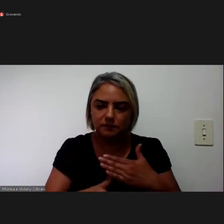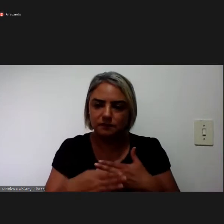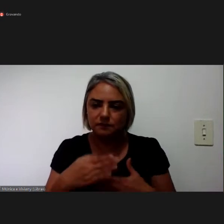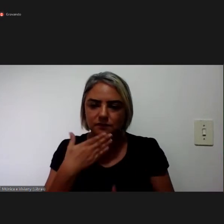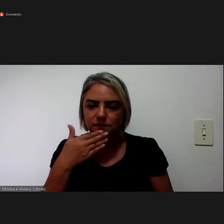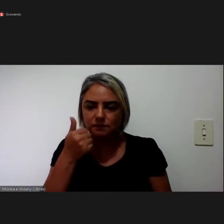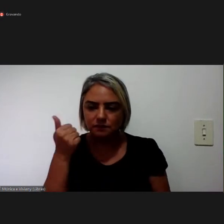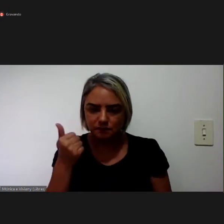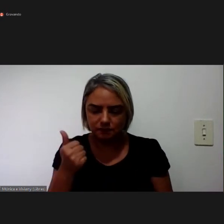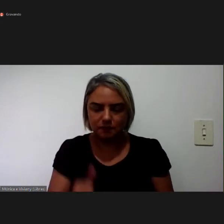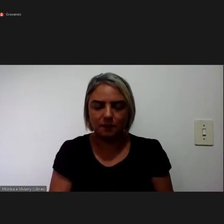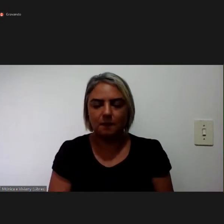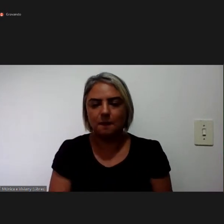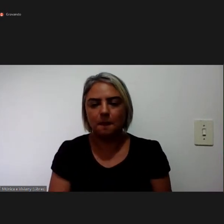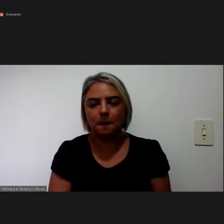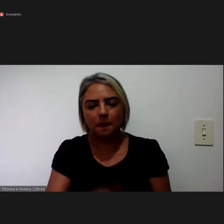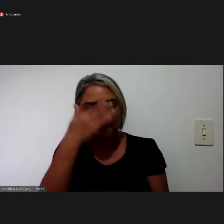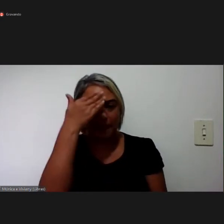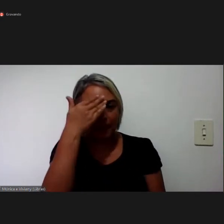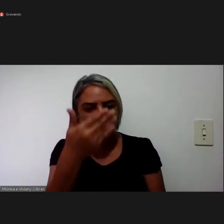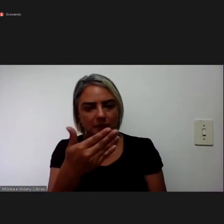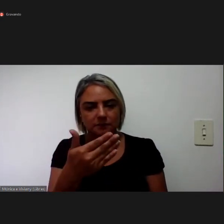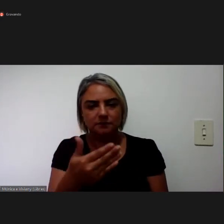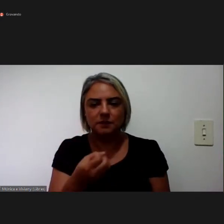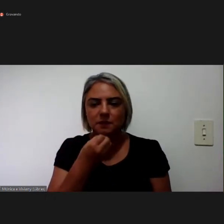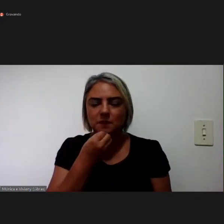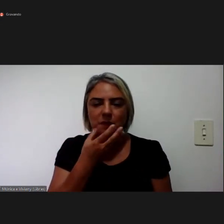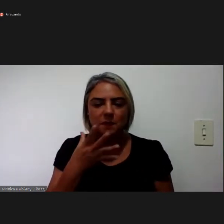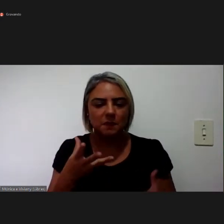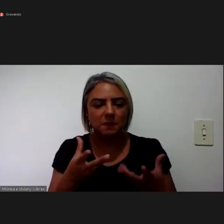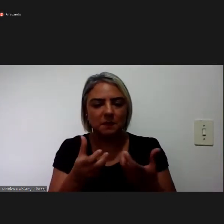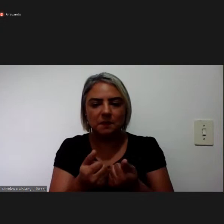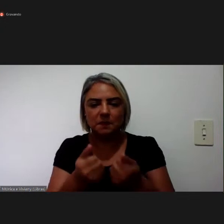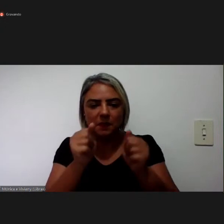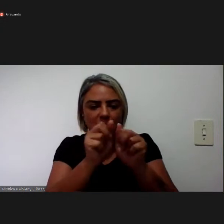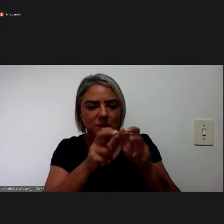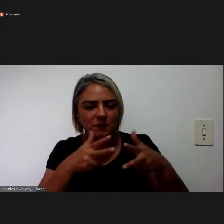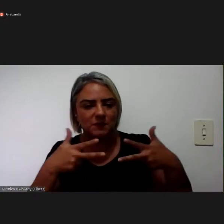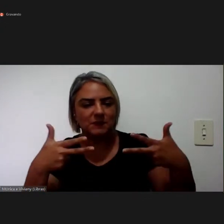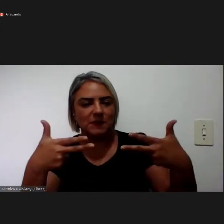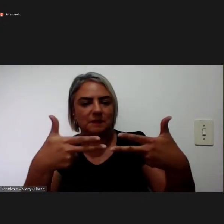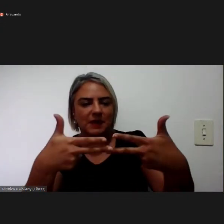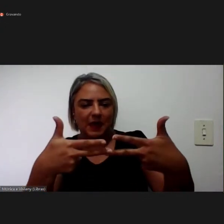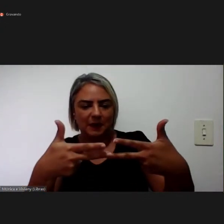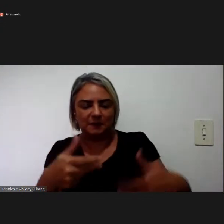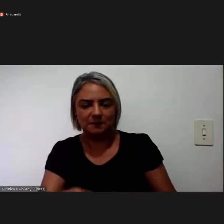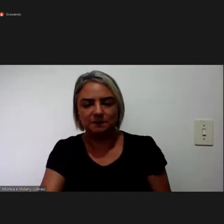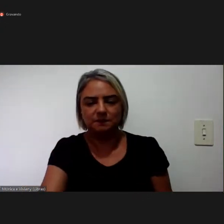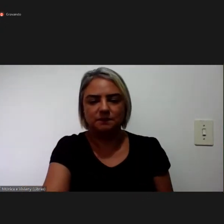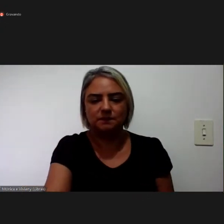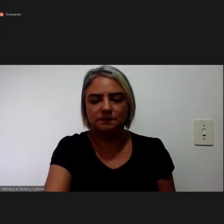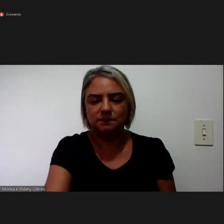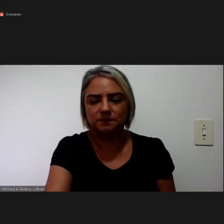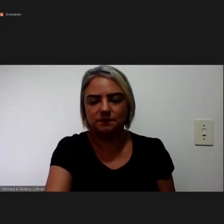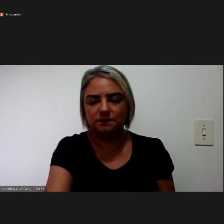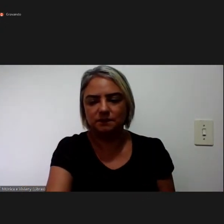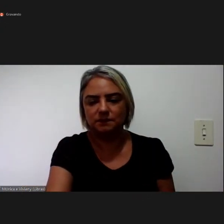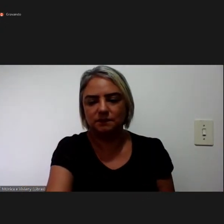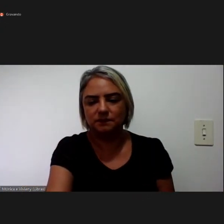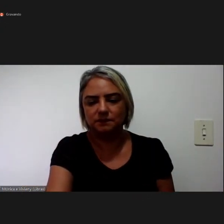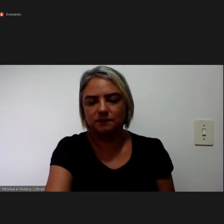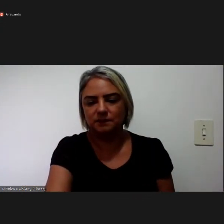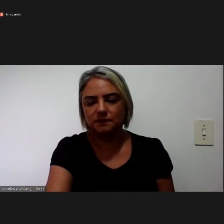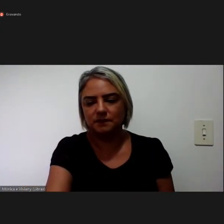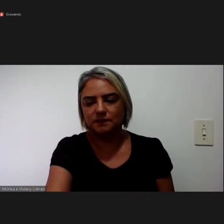will do this in a better way. Thank you very much, and I wish to everybody a great seminary. Muito